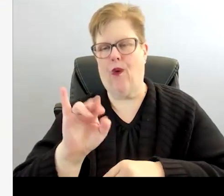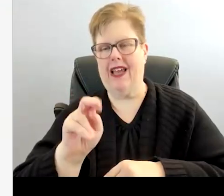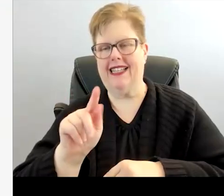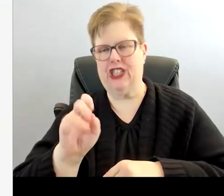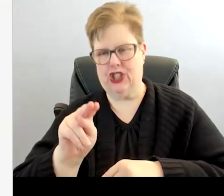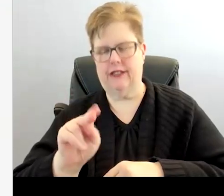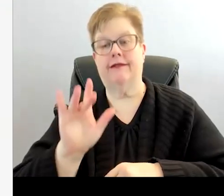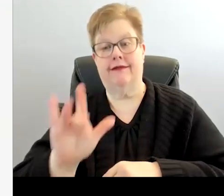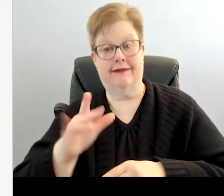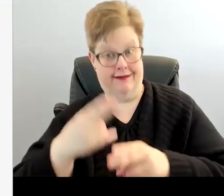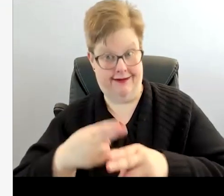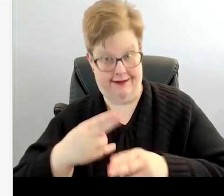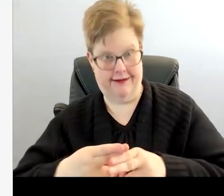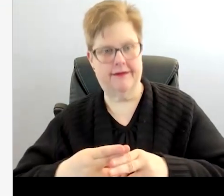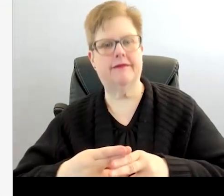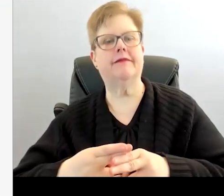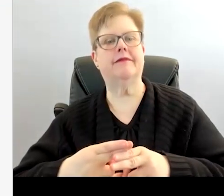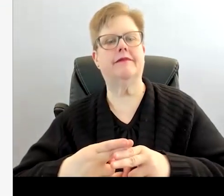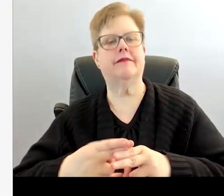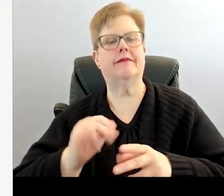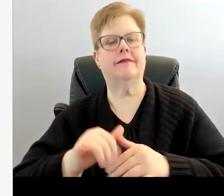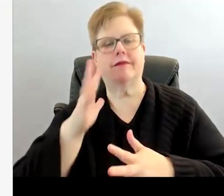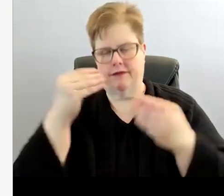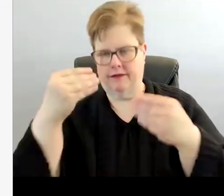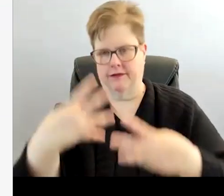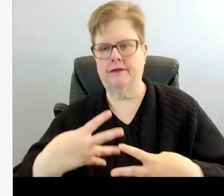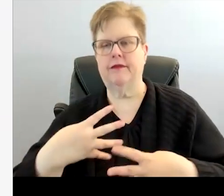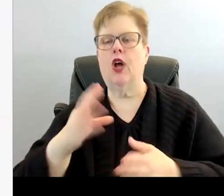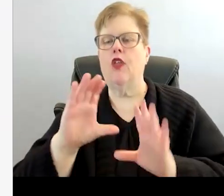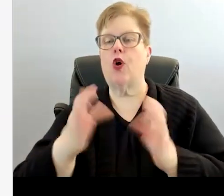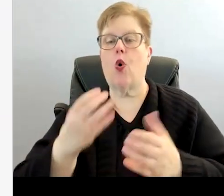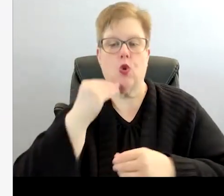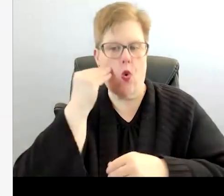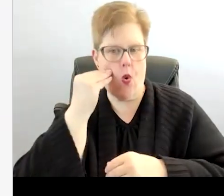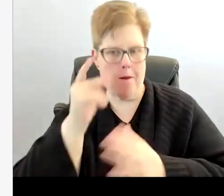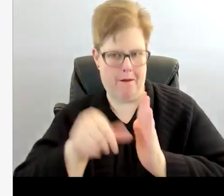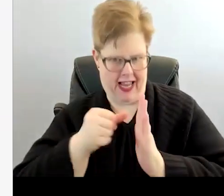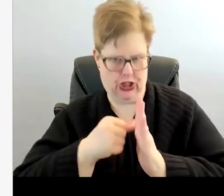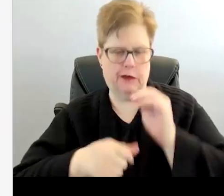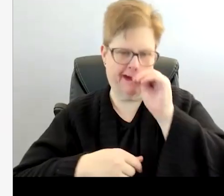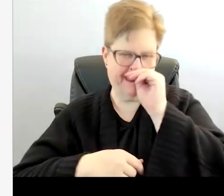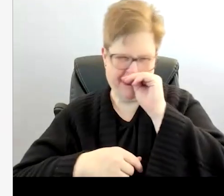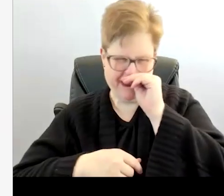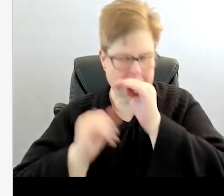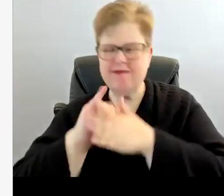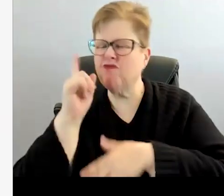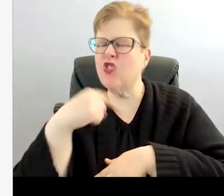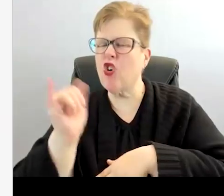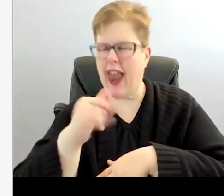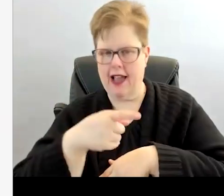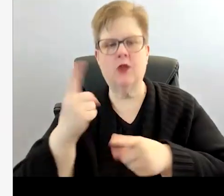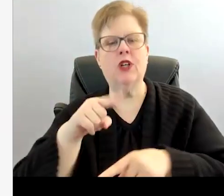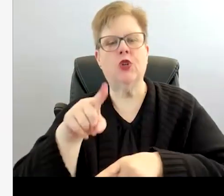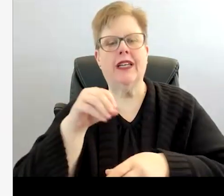name, and that will bring you to the course homepage. So this is what it looks like when you